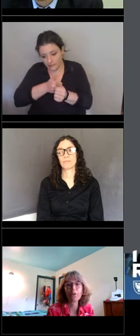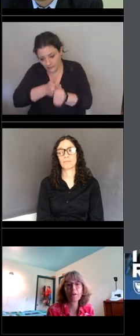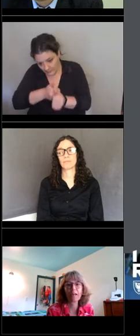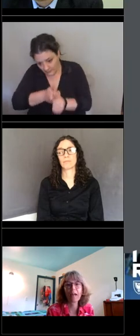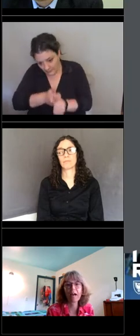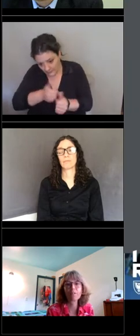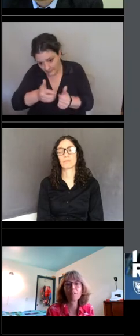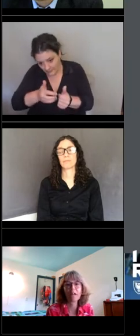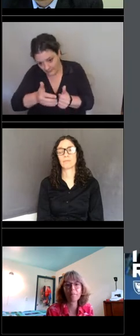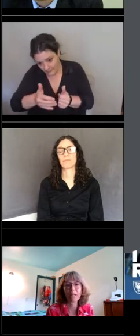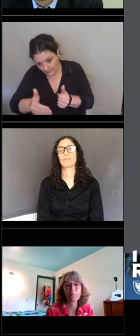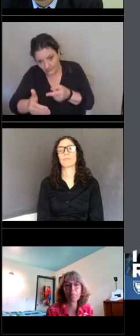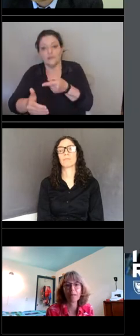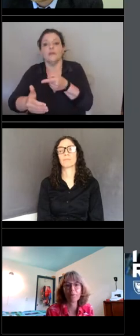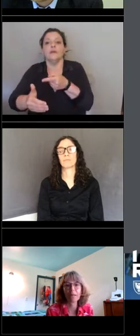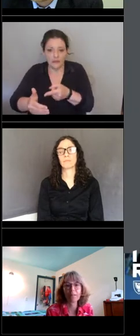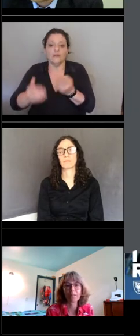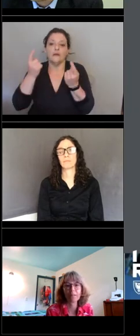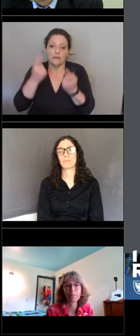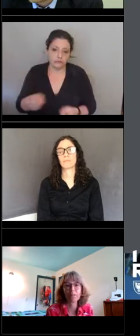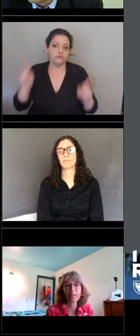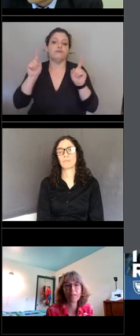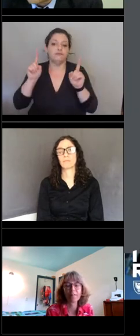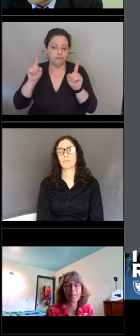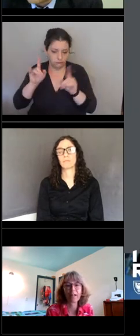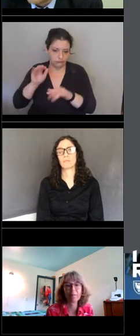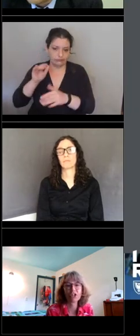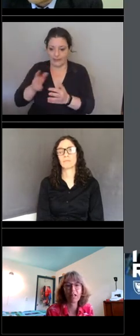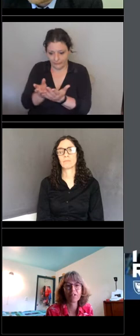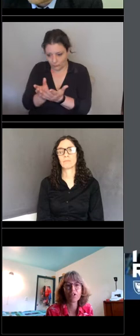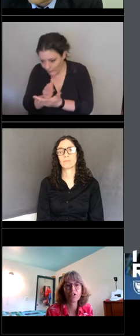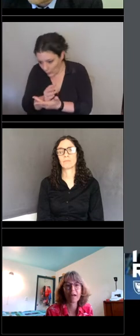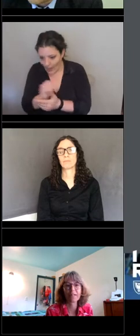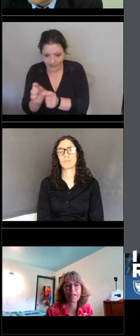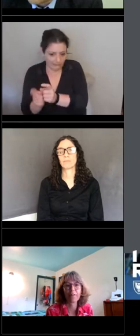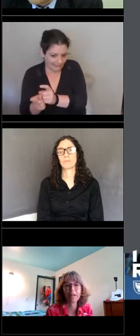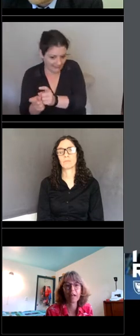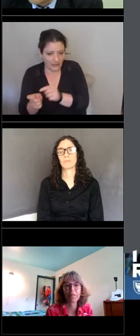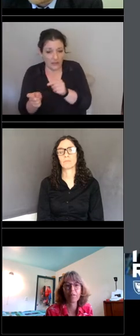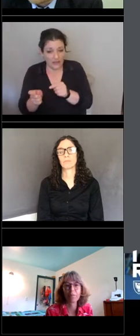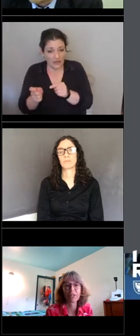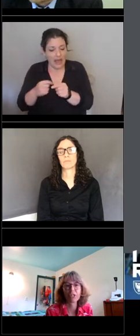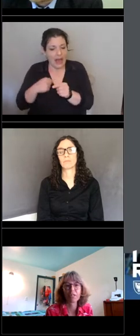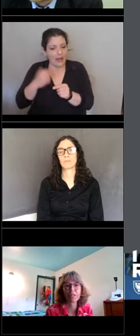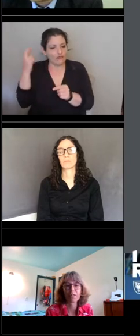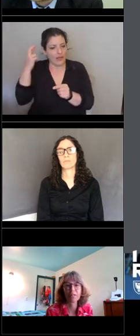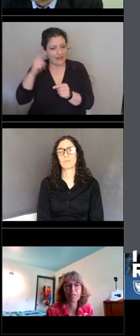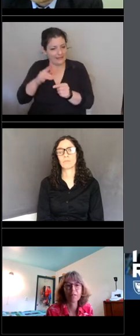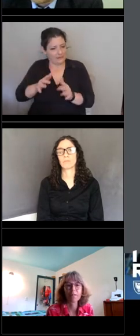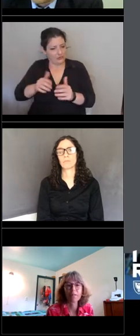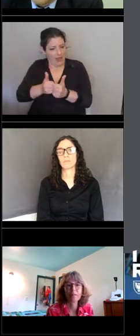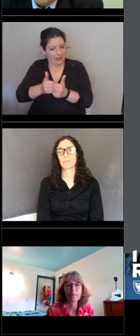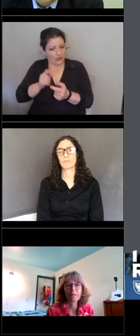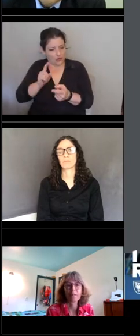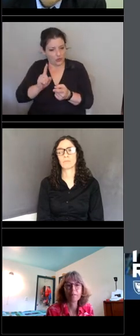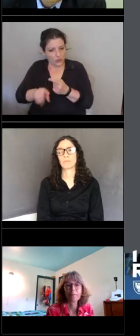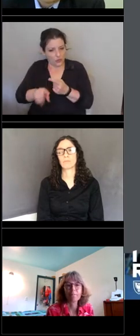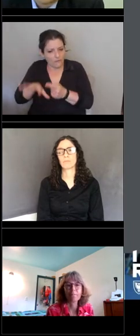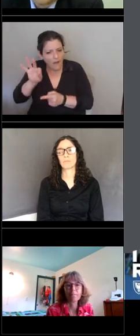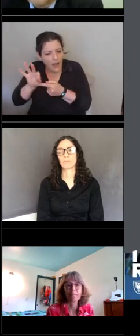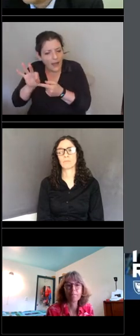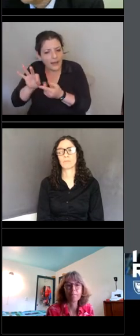may be occurring outside the management plan process, realizing that that can be a challenge to track down that kind of information? Yeah,